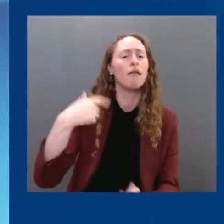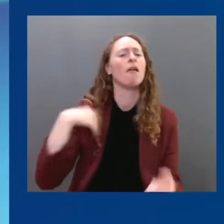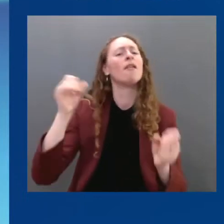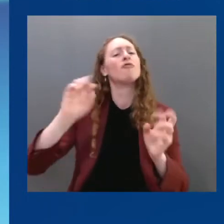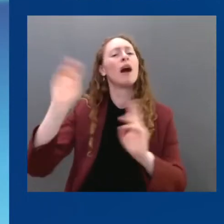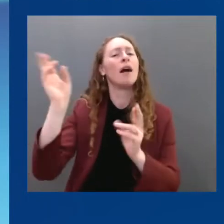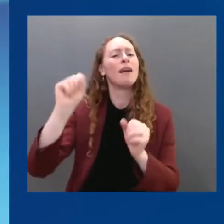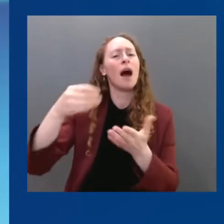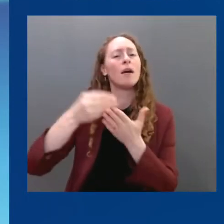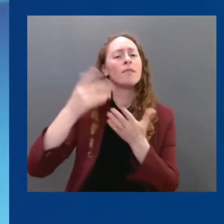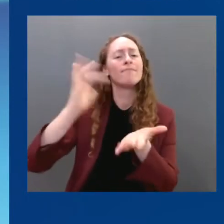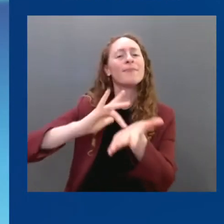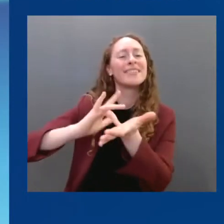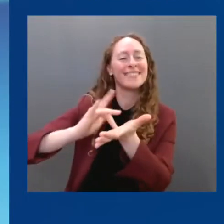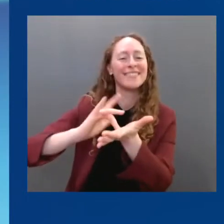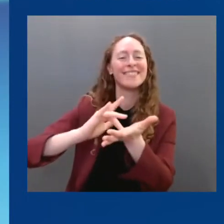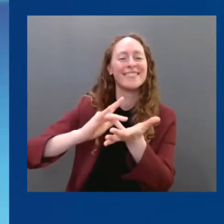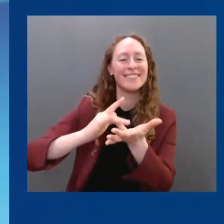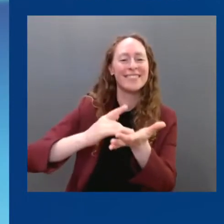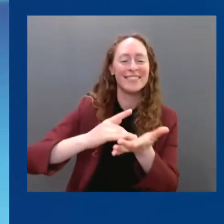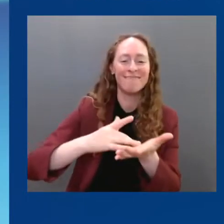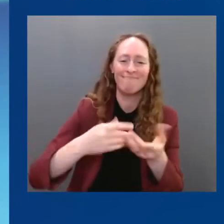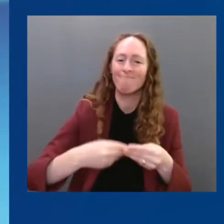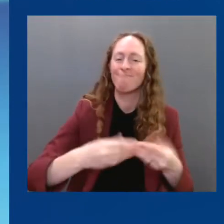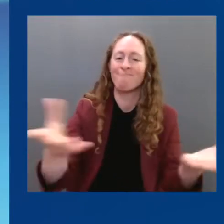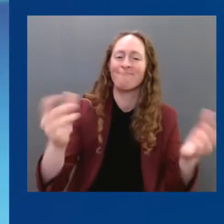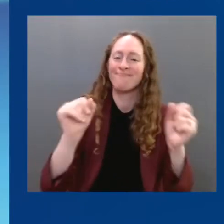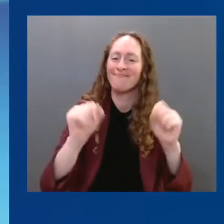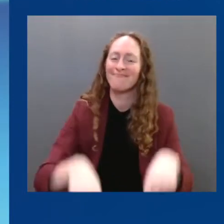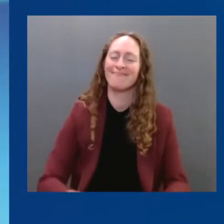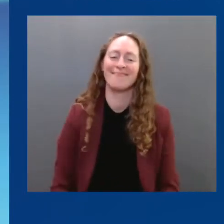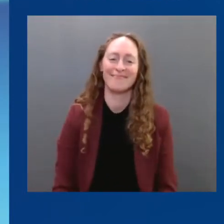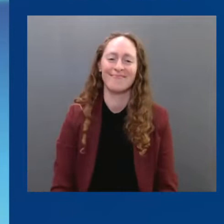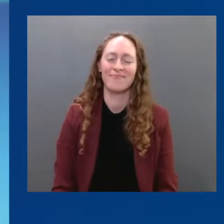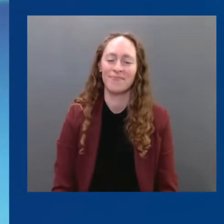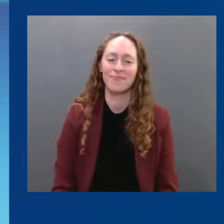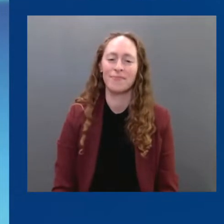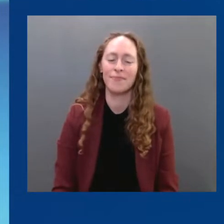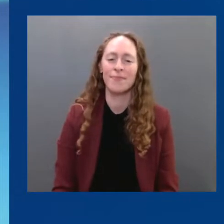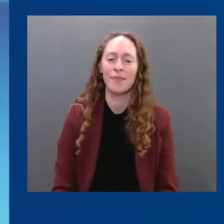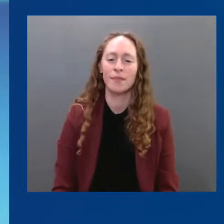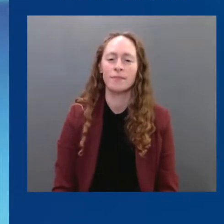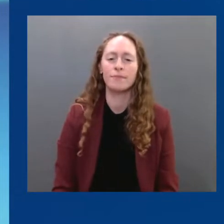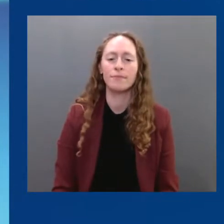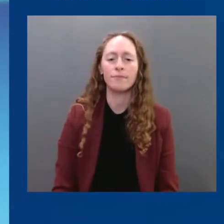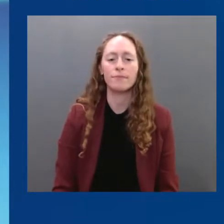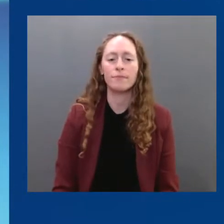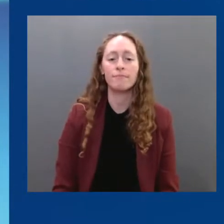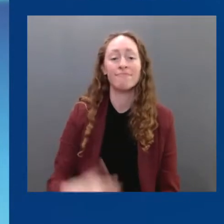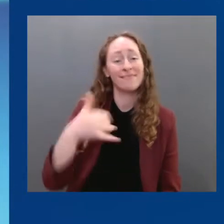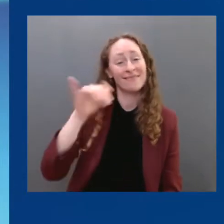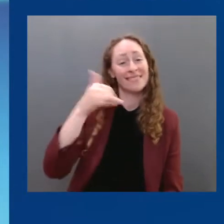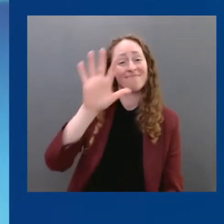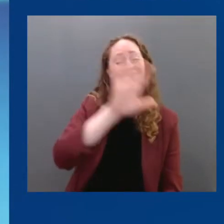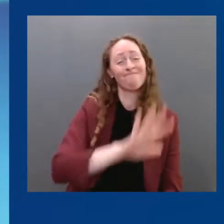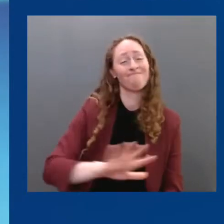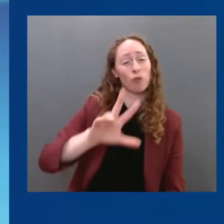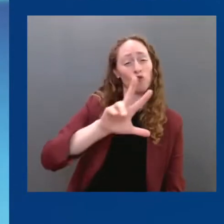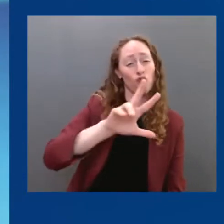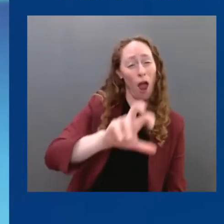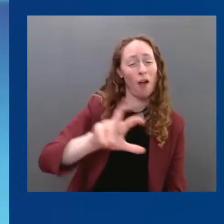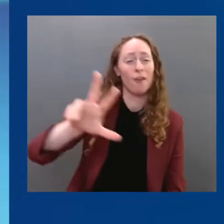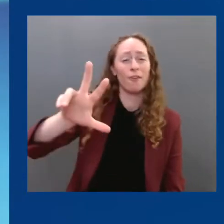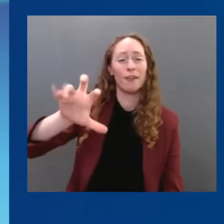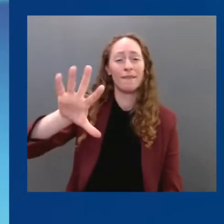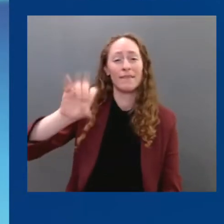We are experiencing about 300 to 350 deaths a day. That is unacceptable. It's too high. And we will